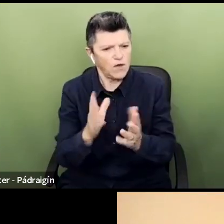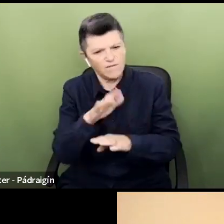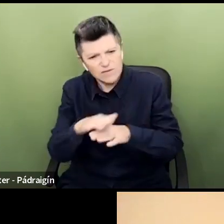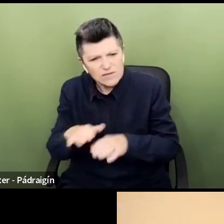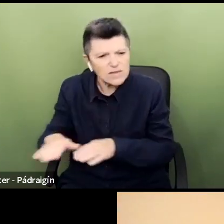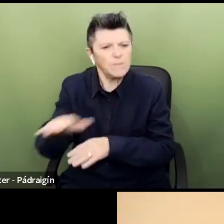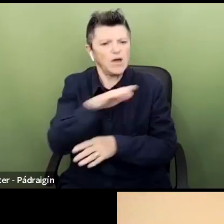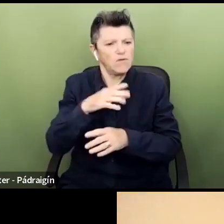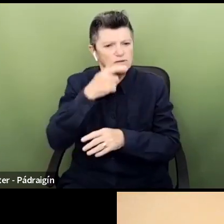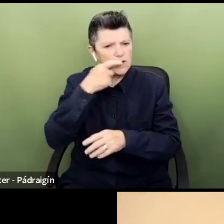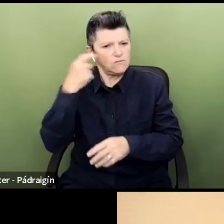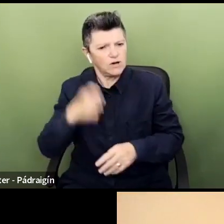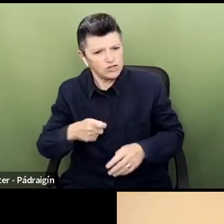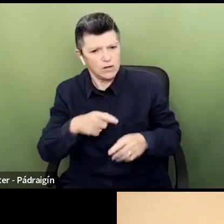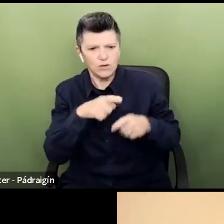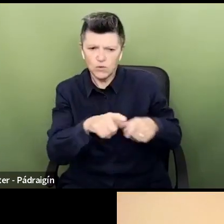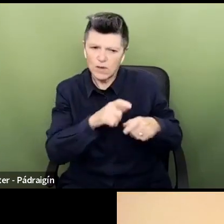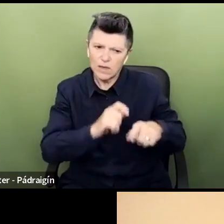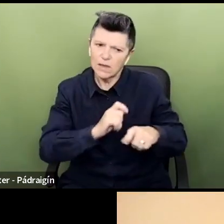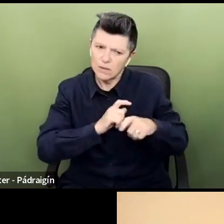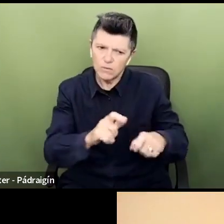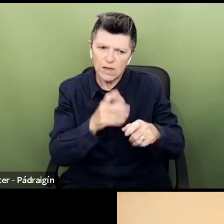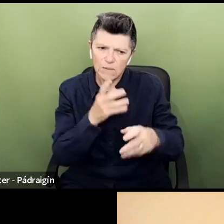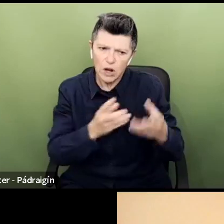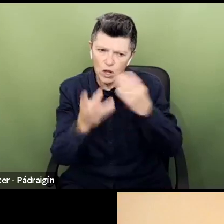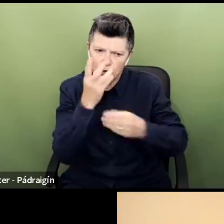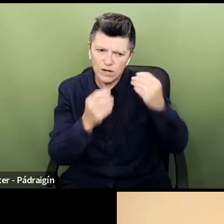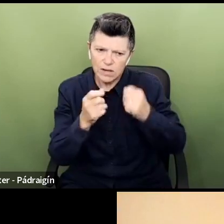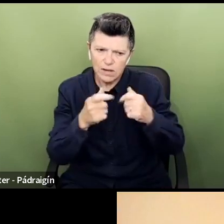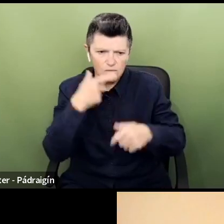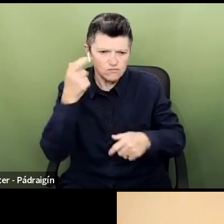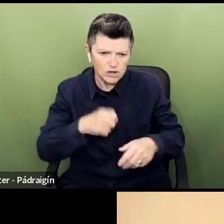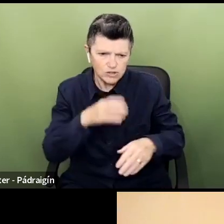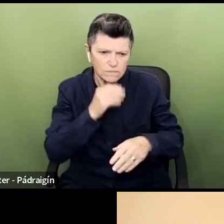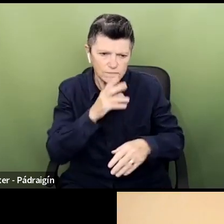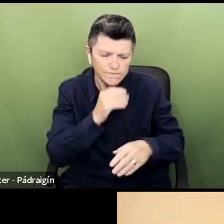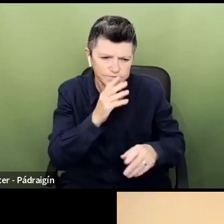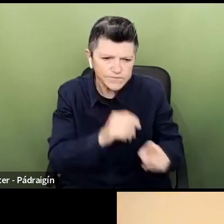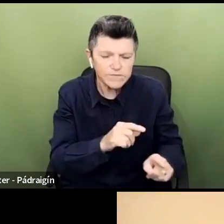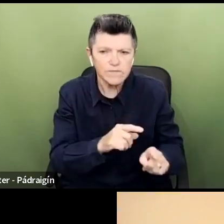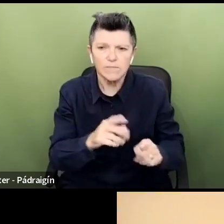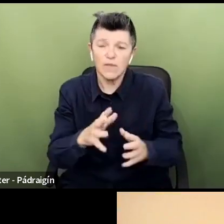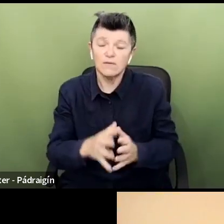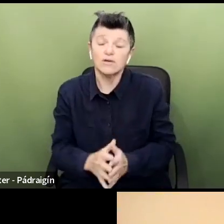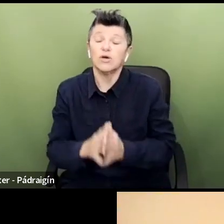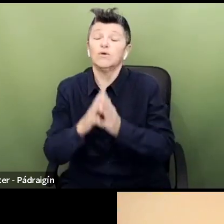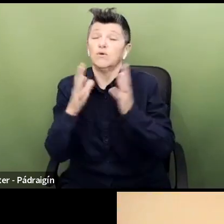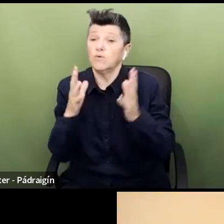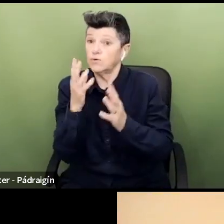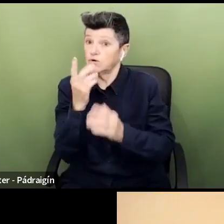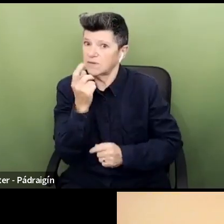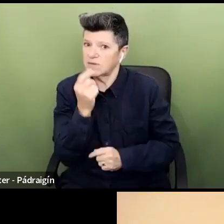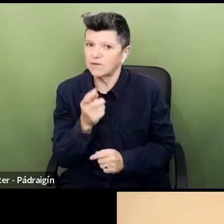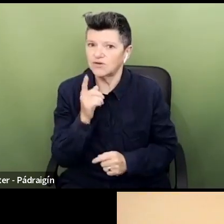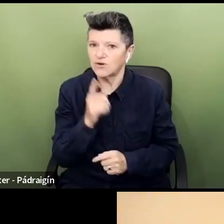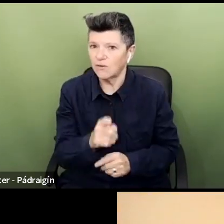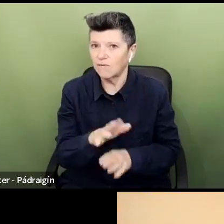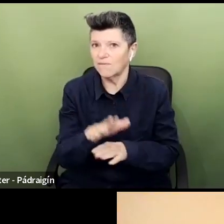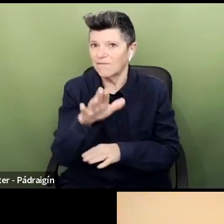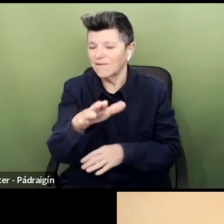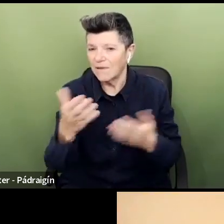keep learning the Russian language, because I think, there's a huge potential, and we see that with the